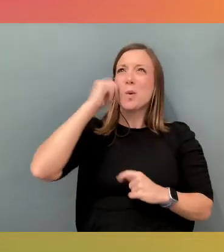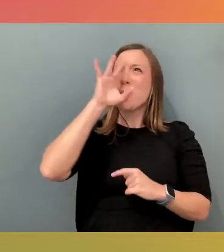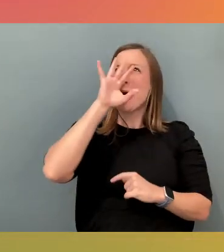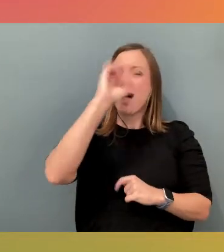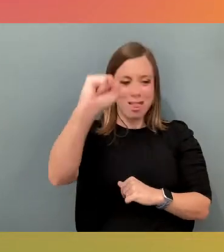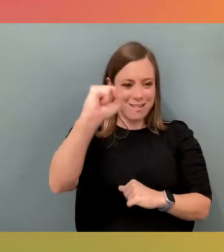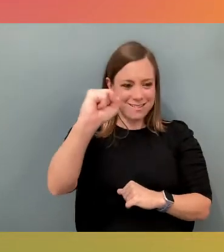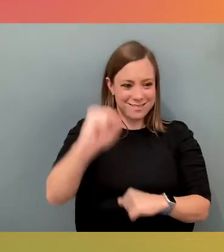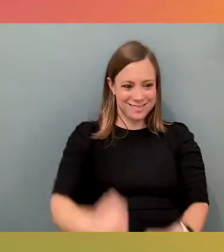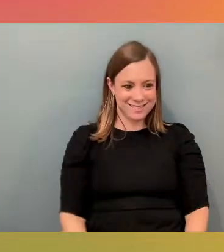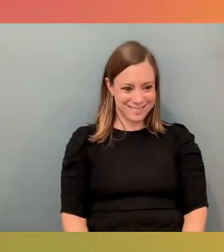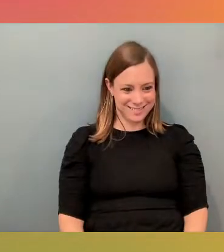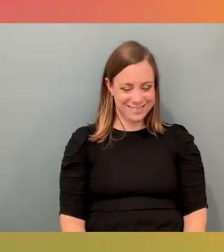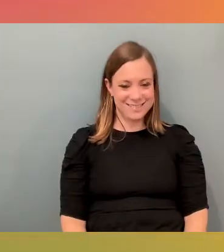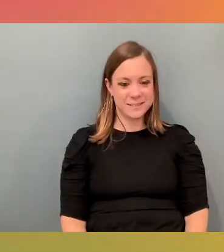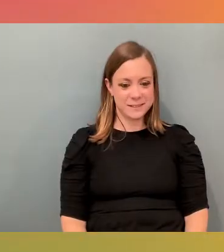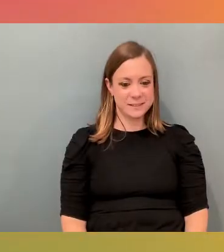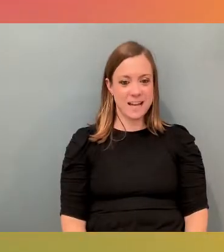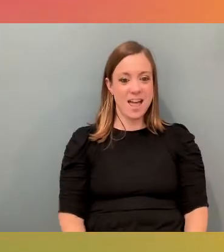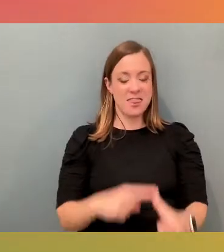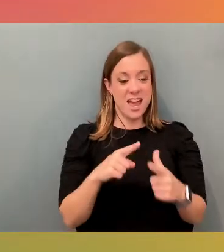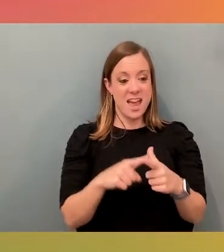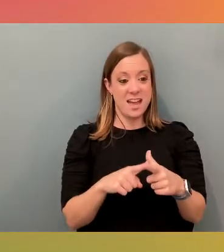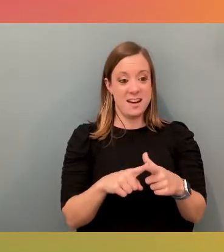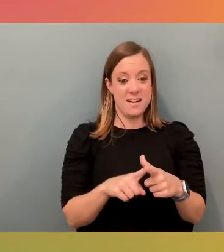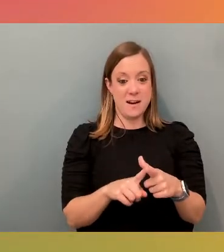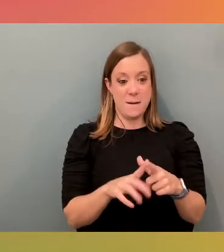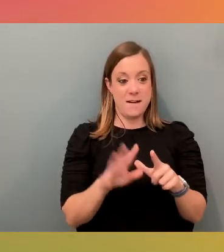And slowly release the legs.